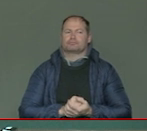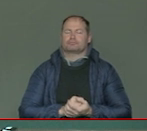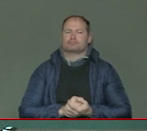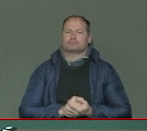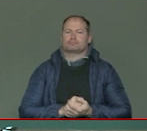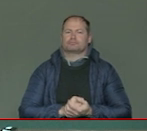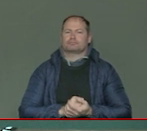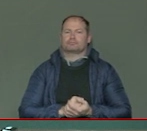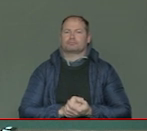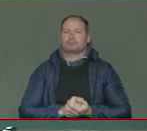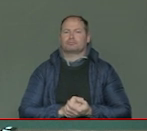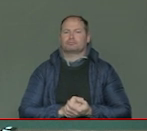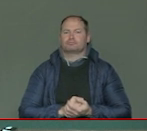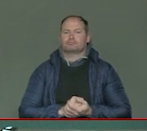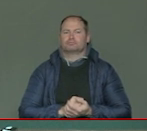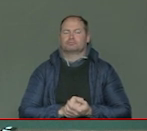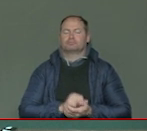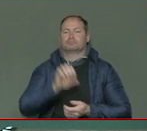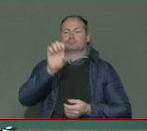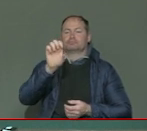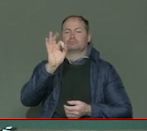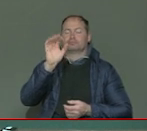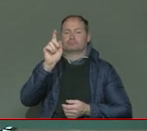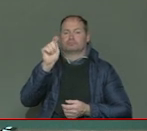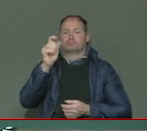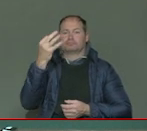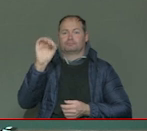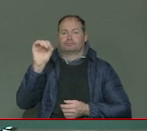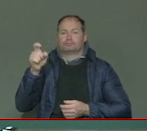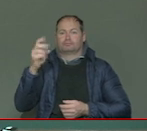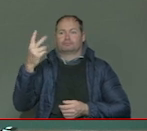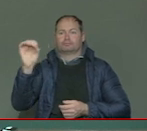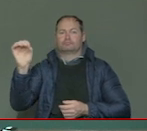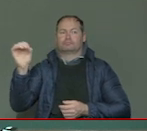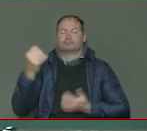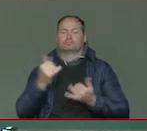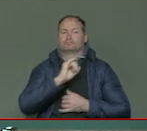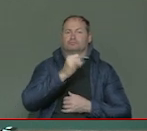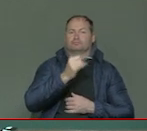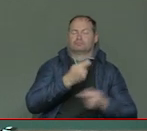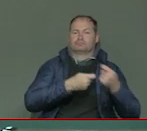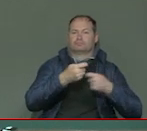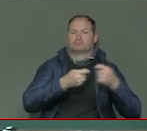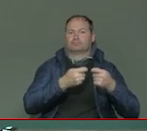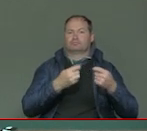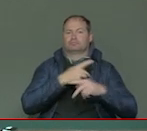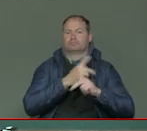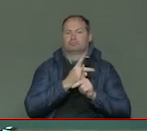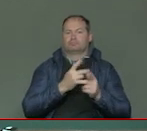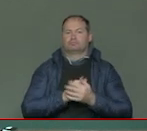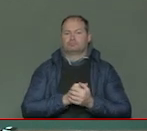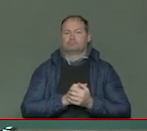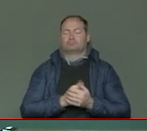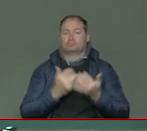14,500. An EFT for 13,200 was paid to Yanni Traders for trading stock. After